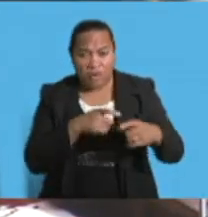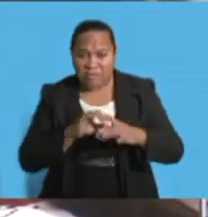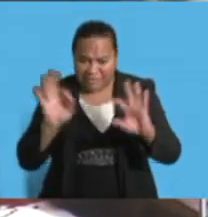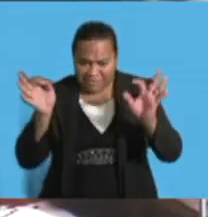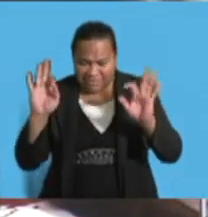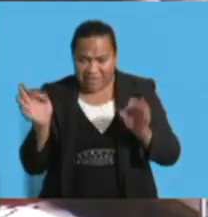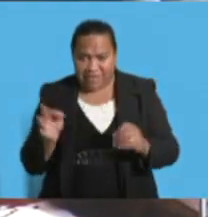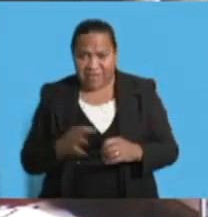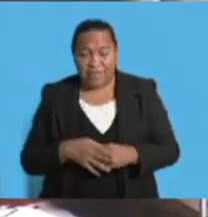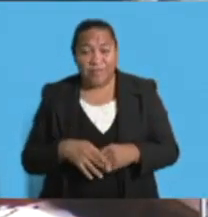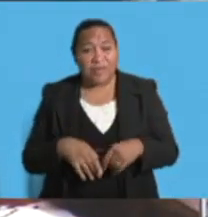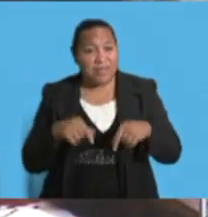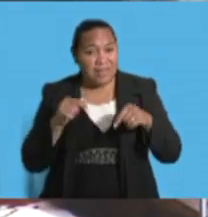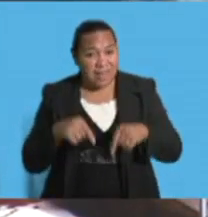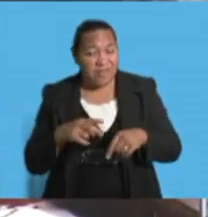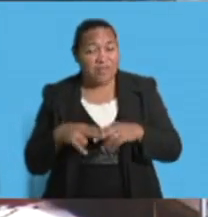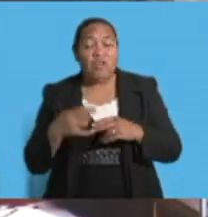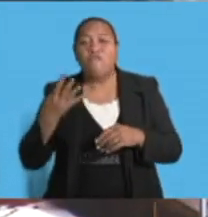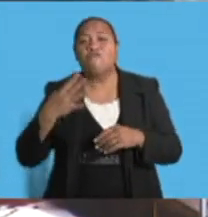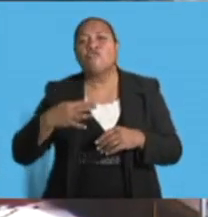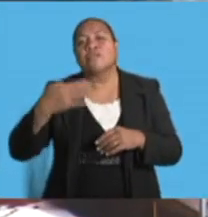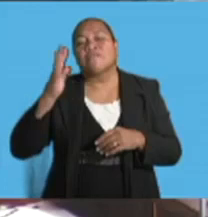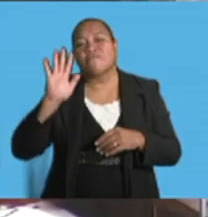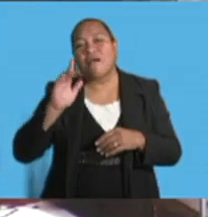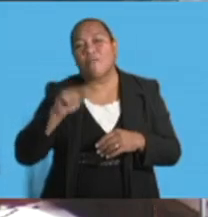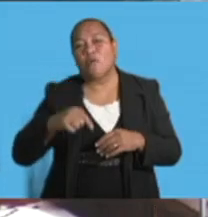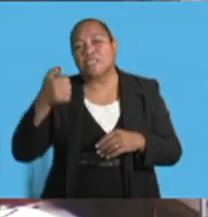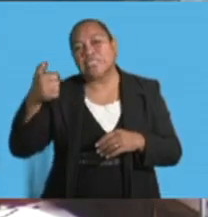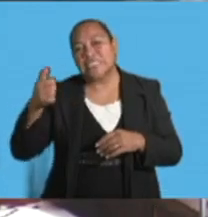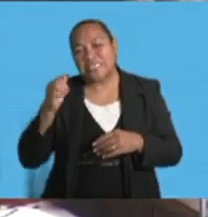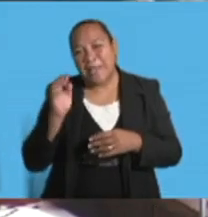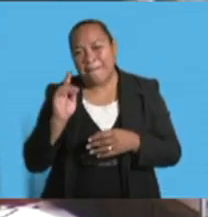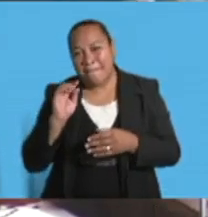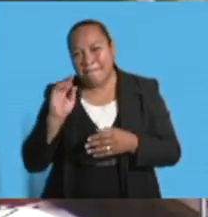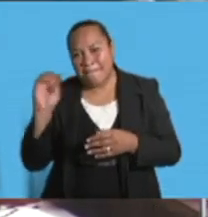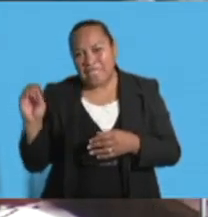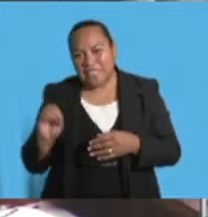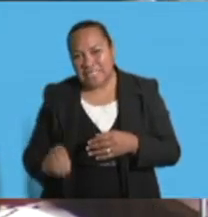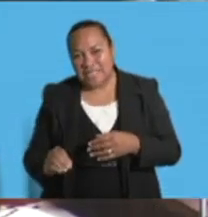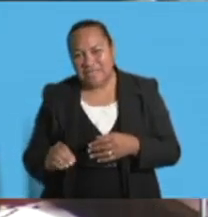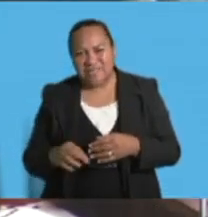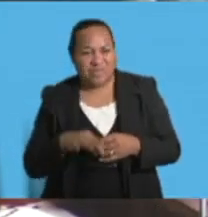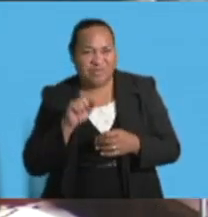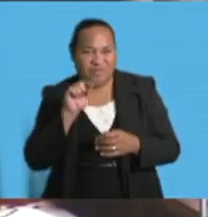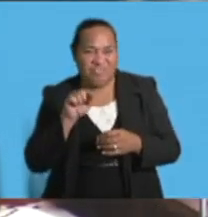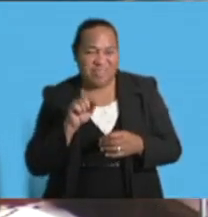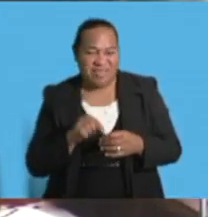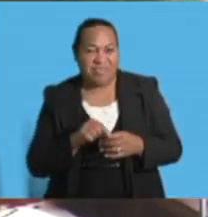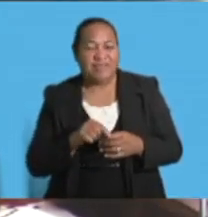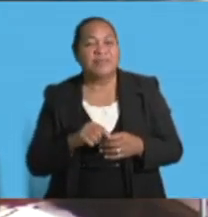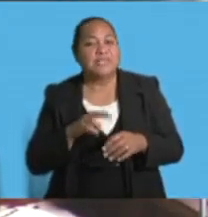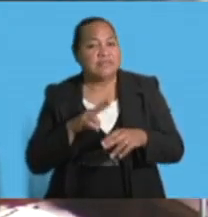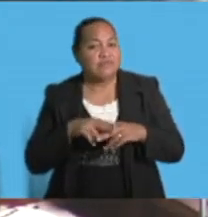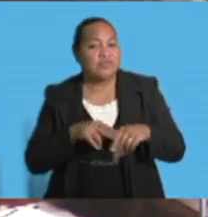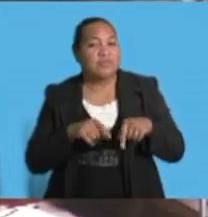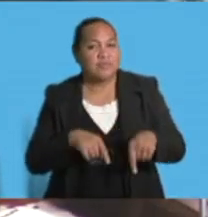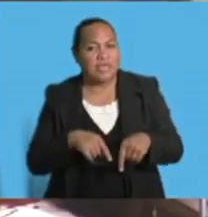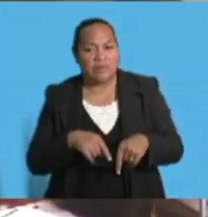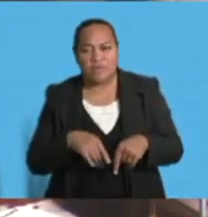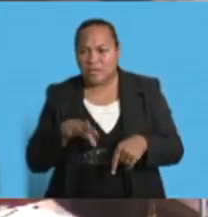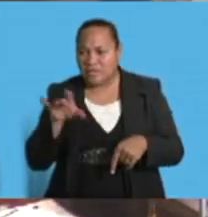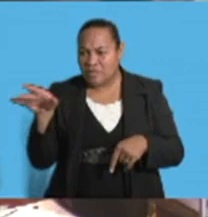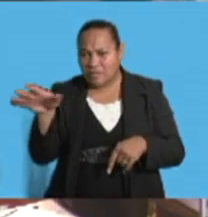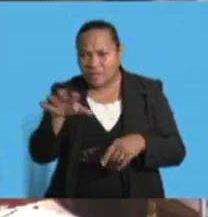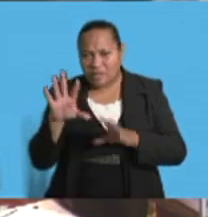to GDP ratio is only 45.6%. The opposition goes further and make it seem like everything in Fiji is